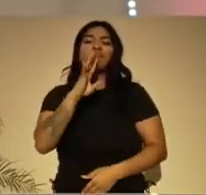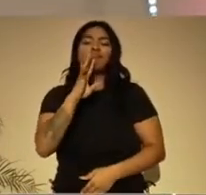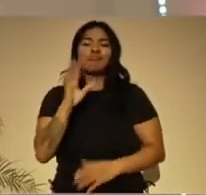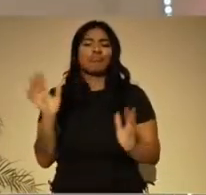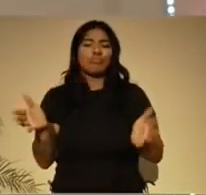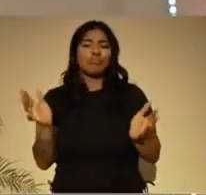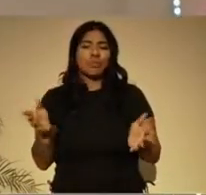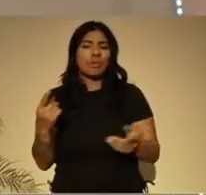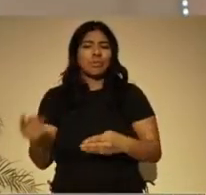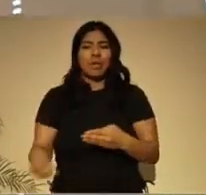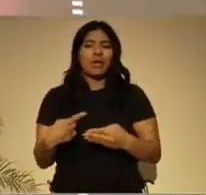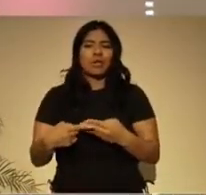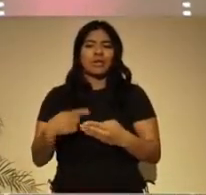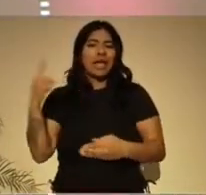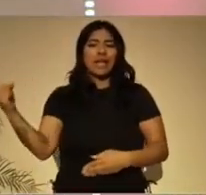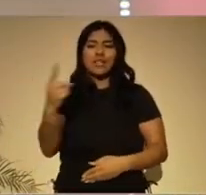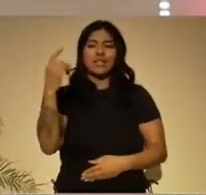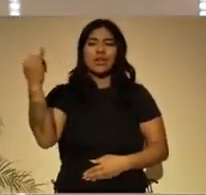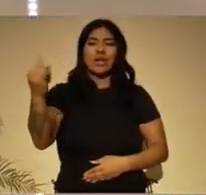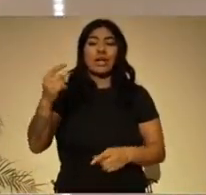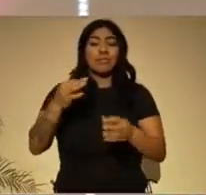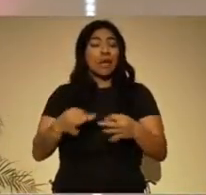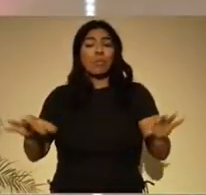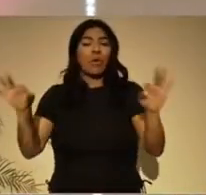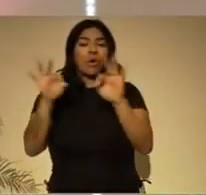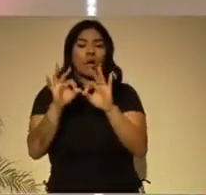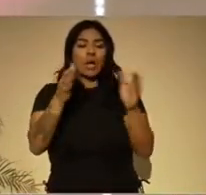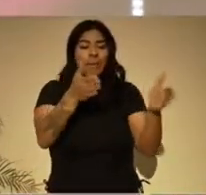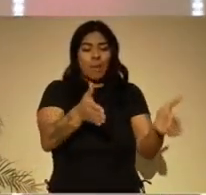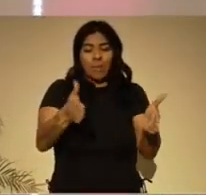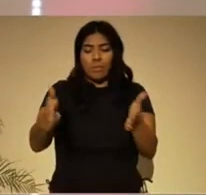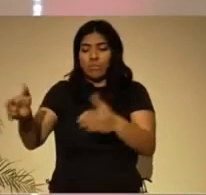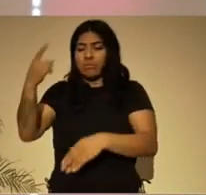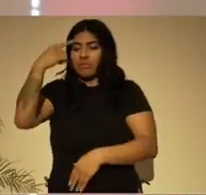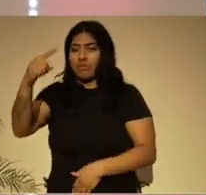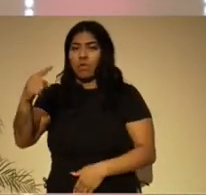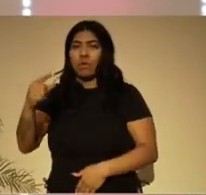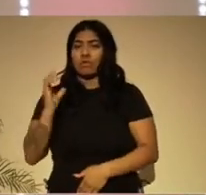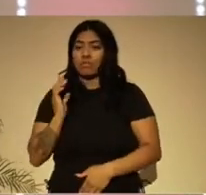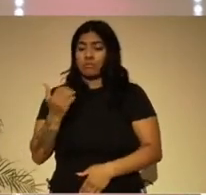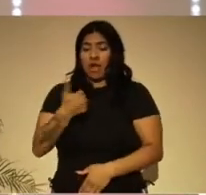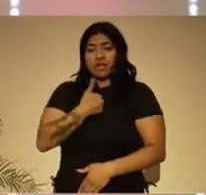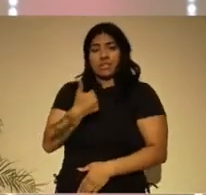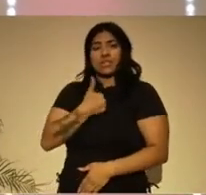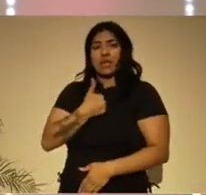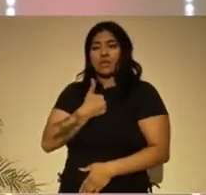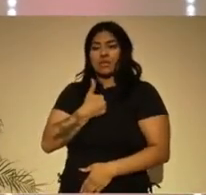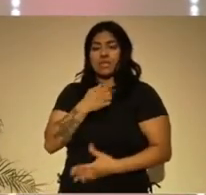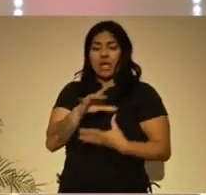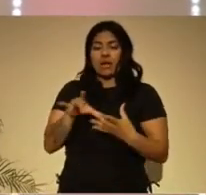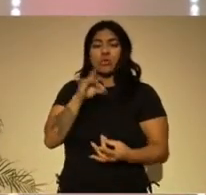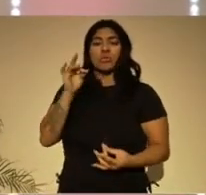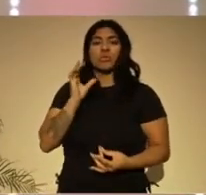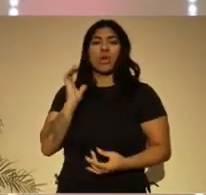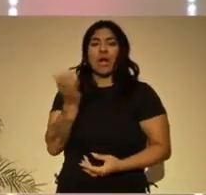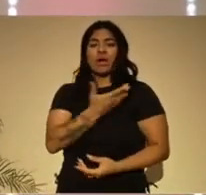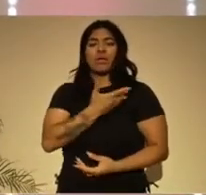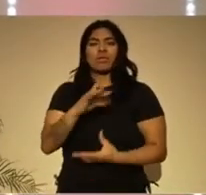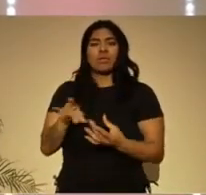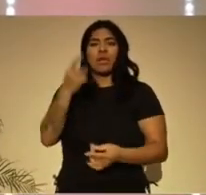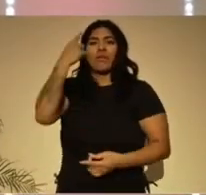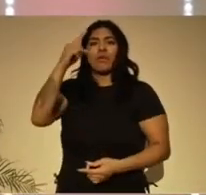about eternity, but more importantly, preparing ourselves and our souls